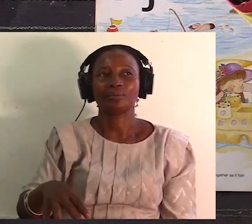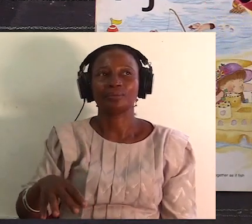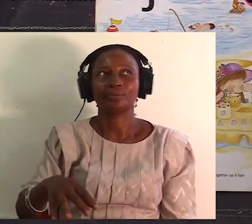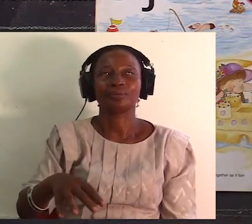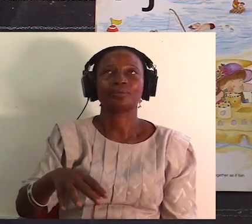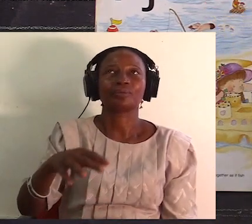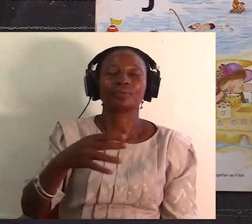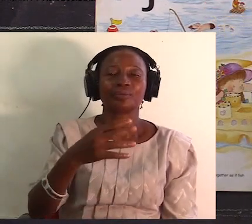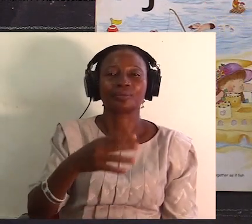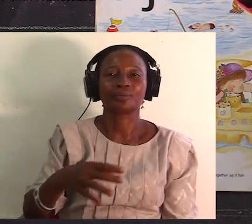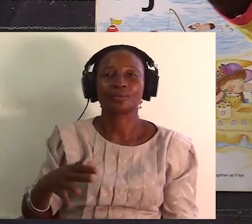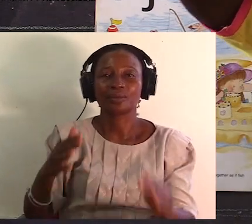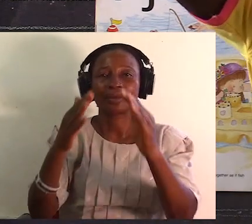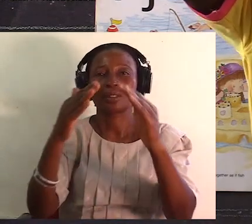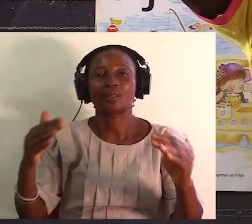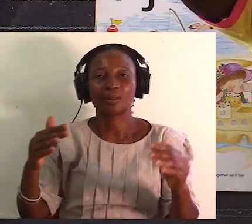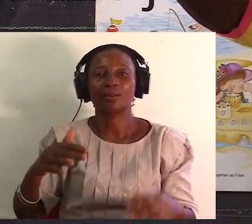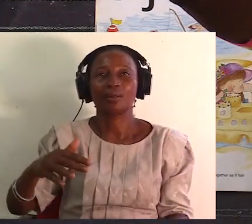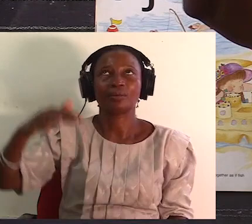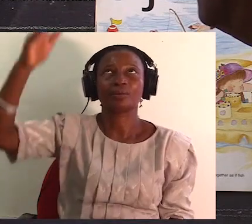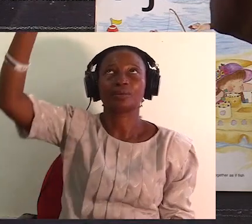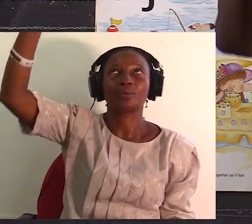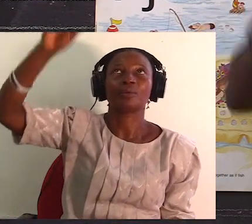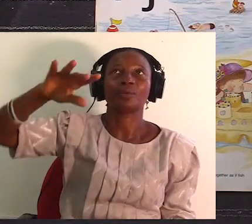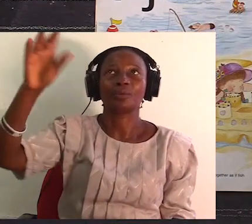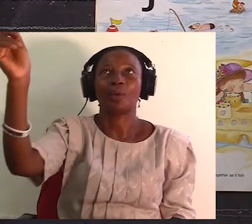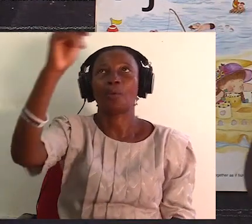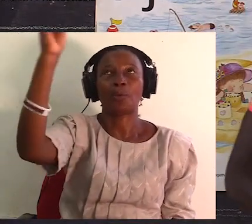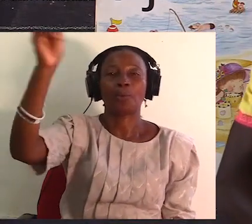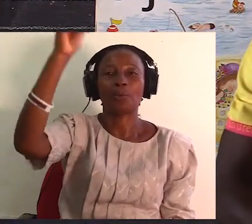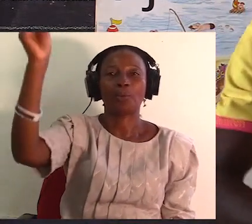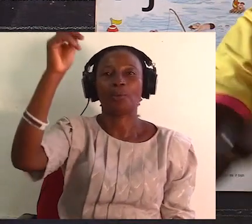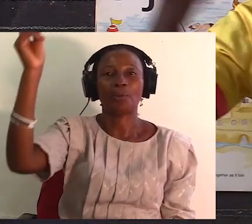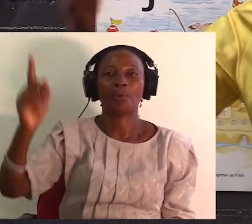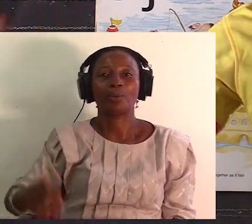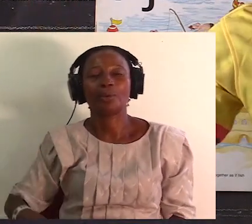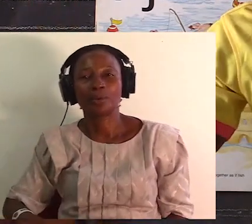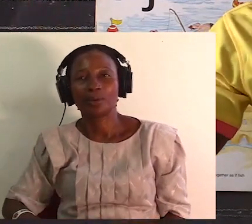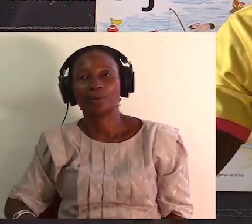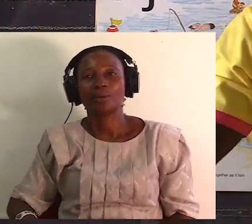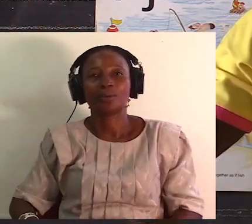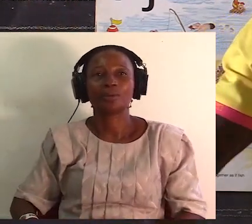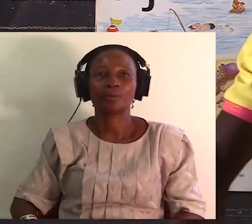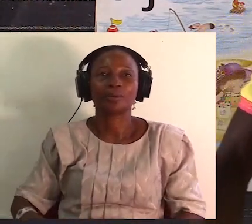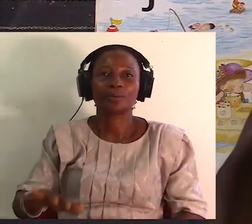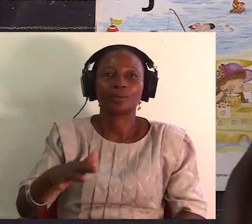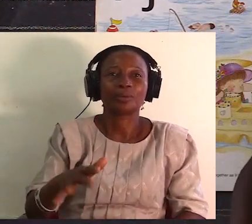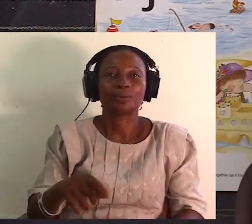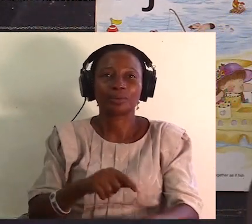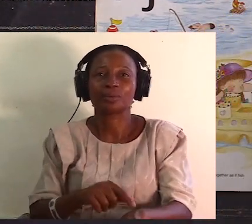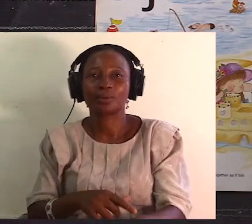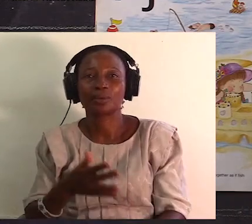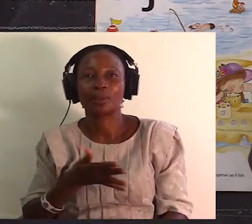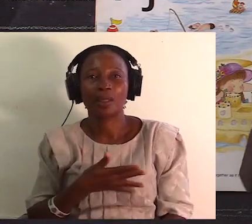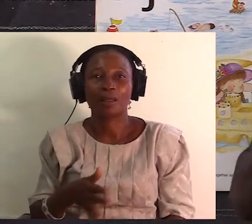us. There is a fan on the ceiling. Okay? Different fans. Sometimes we have local